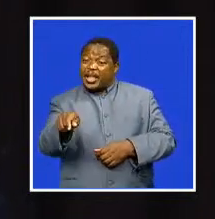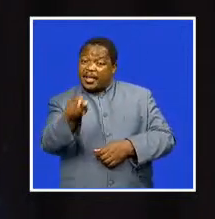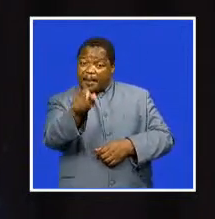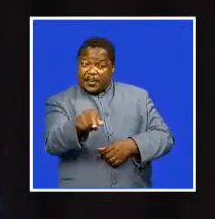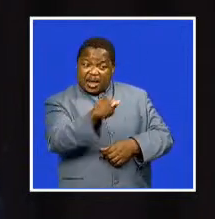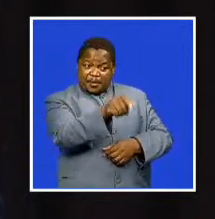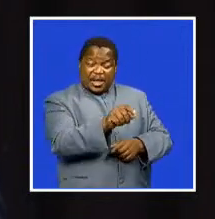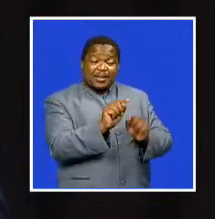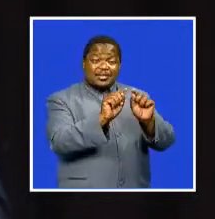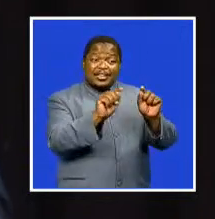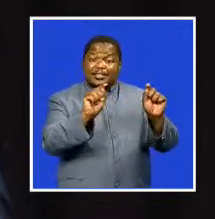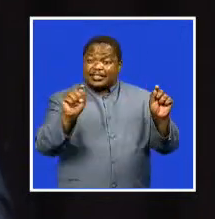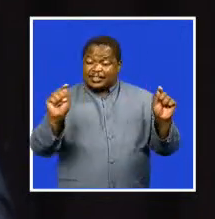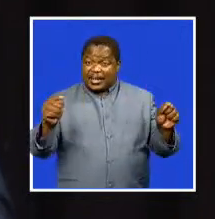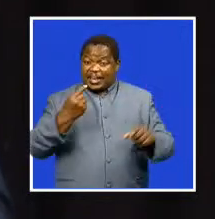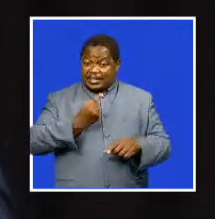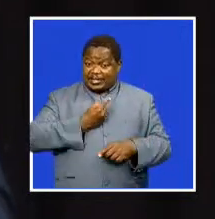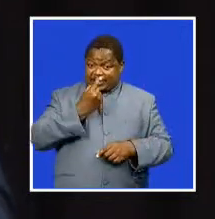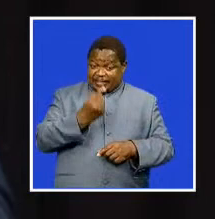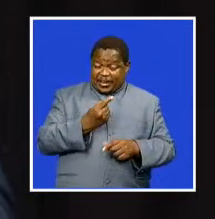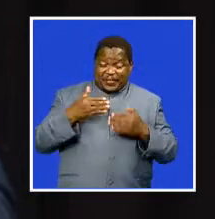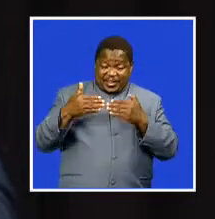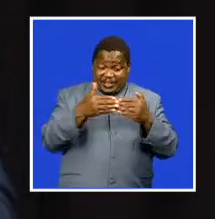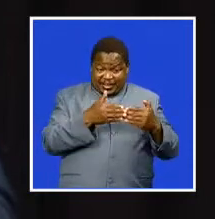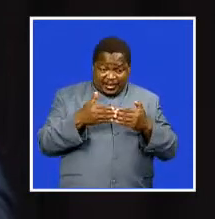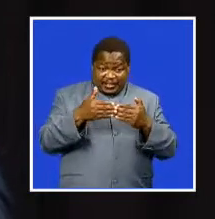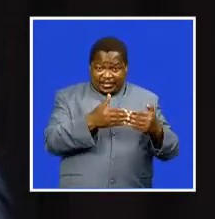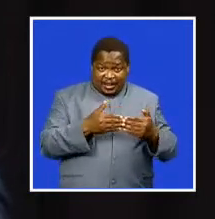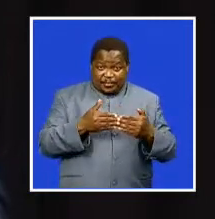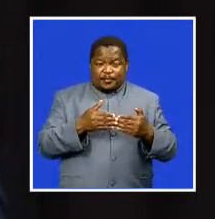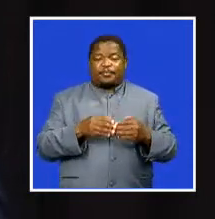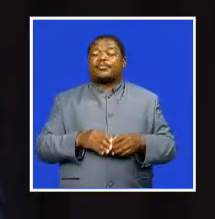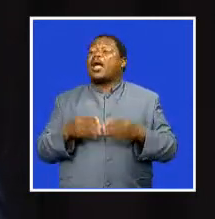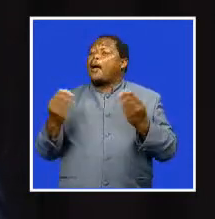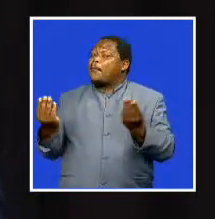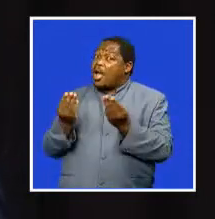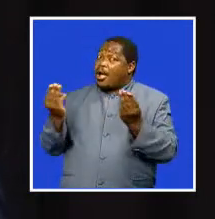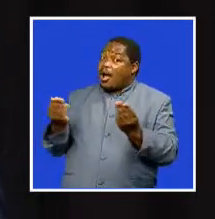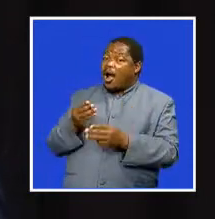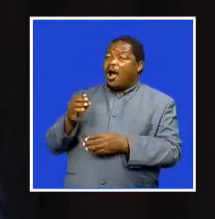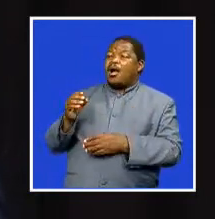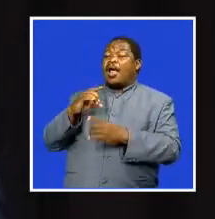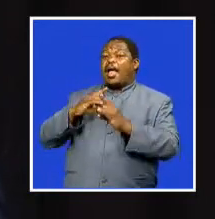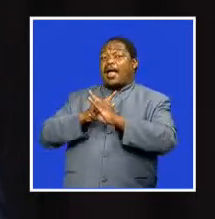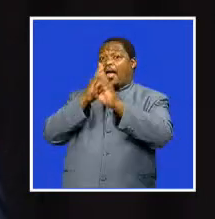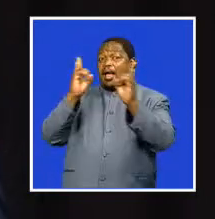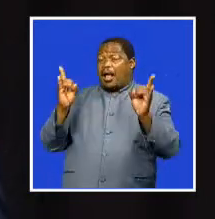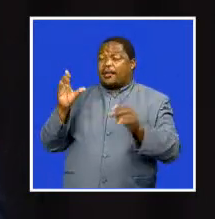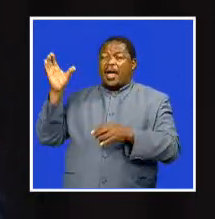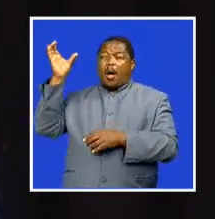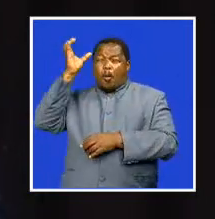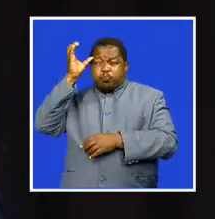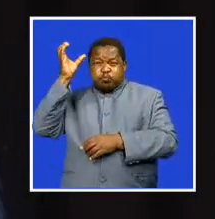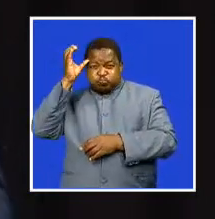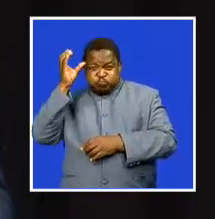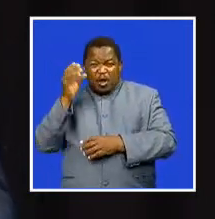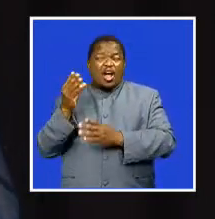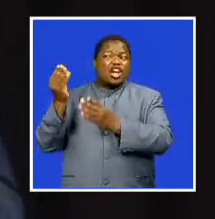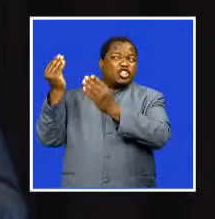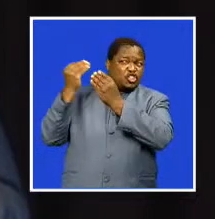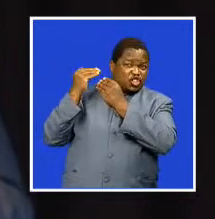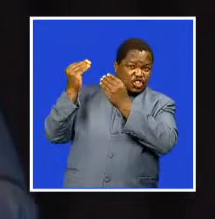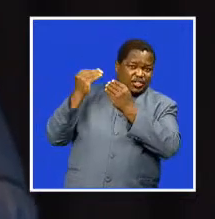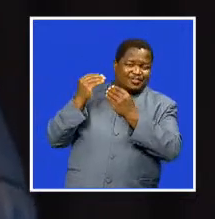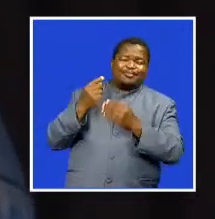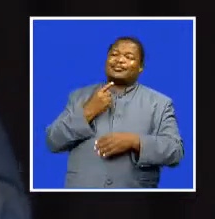have been told countless times by the health experts, my well-being starts with